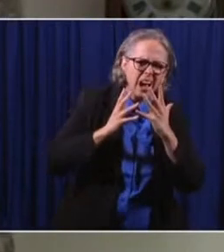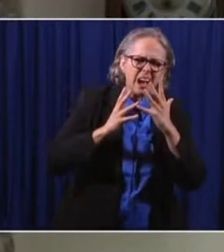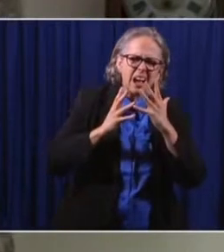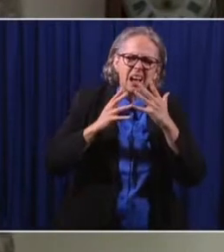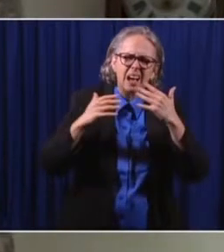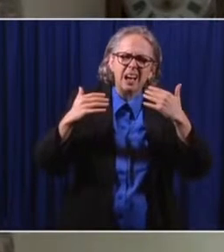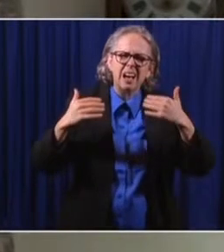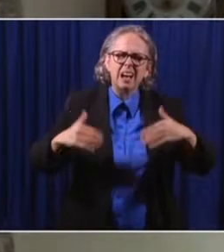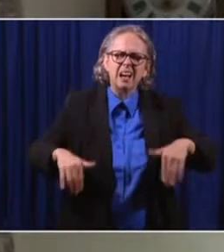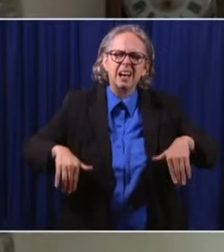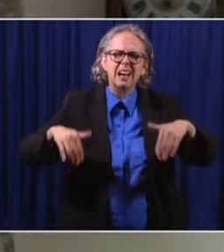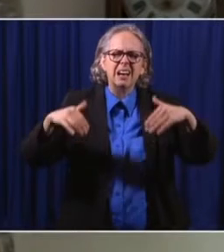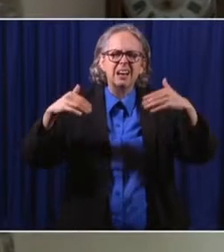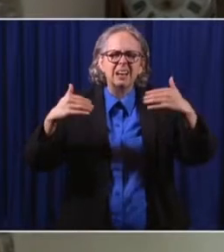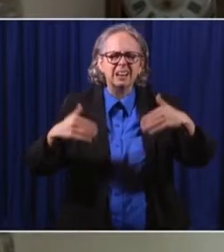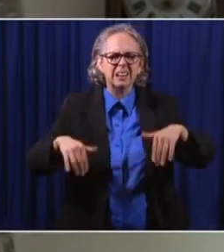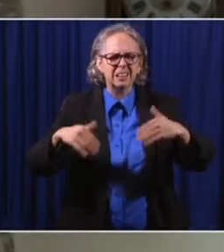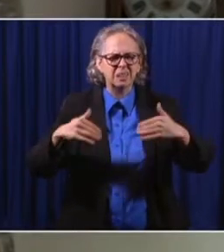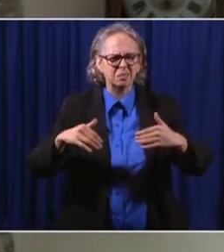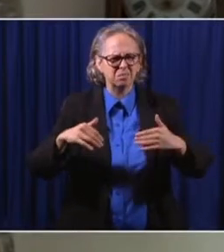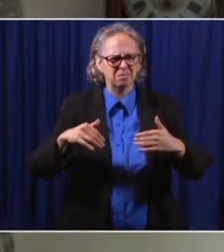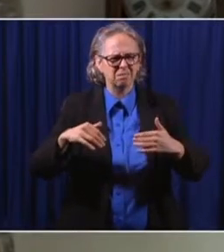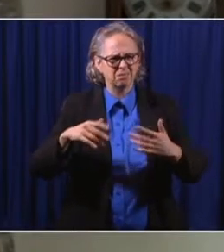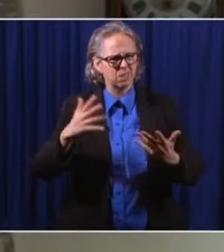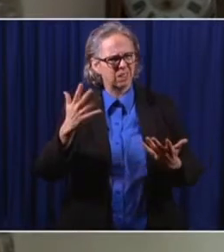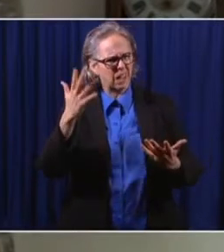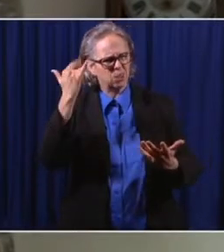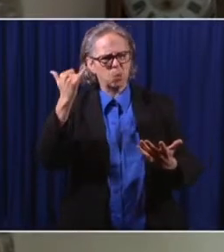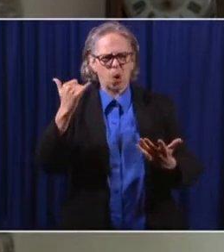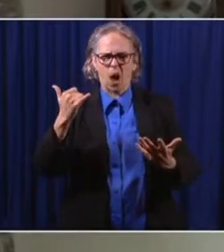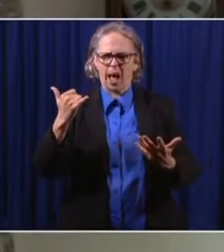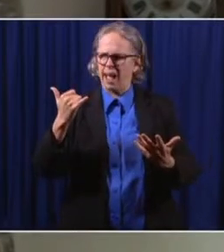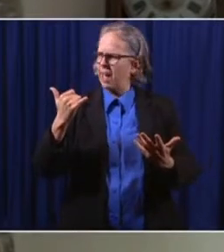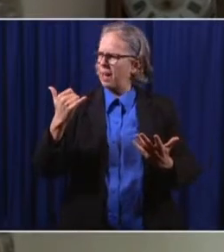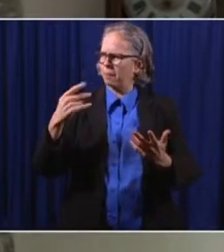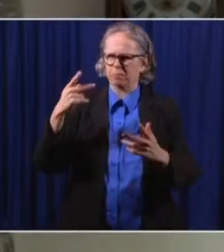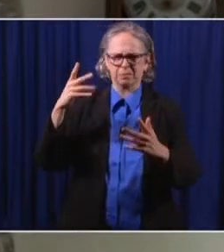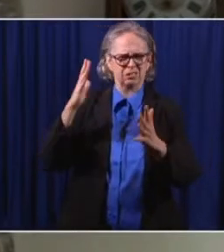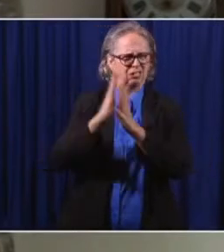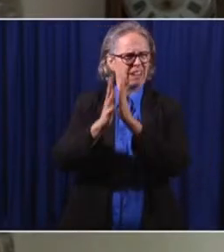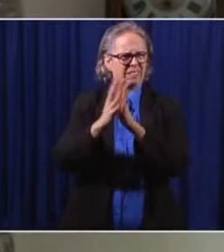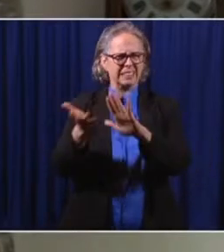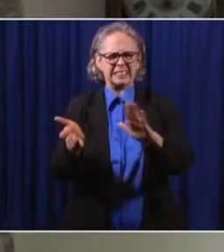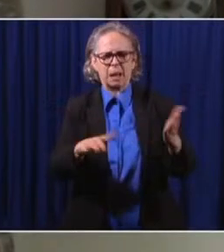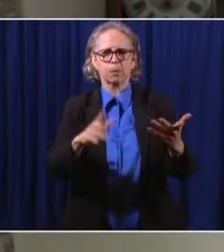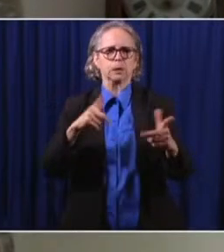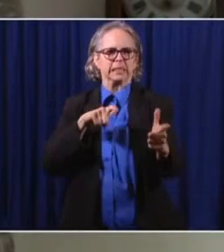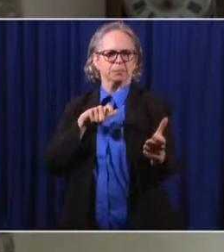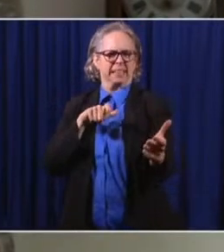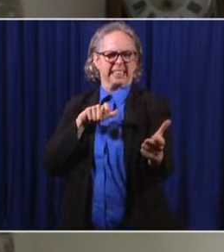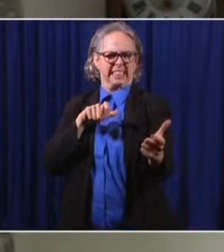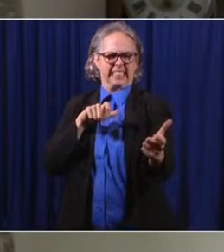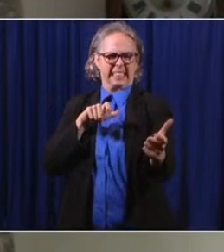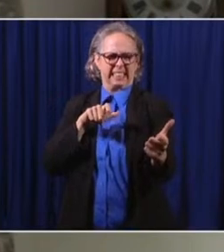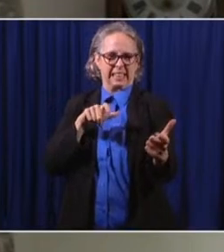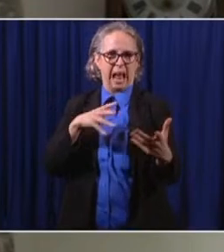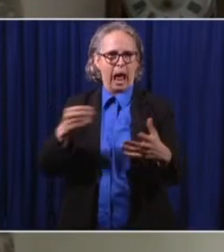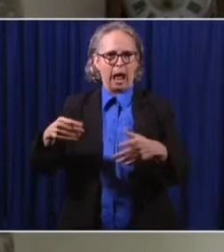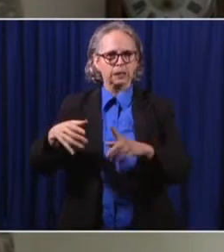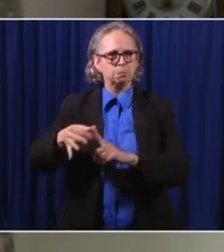was one of the major contributors. The number of motorcyclists killed was up